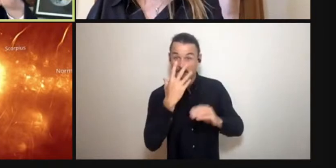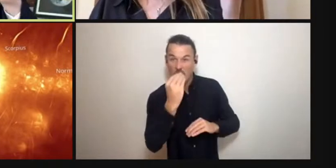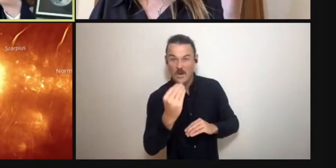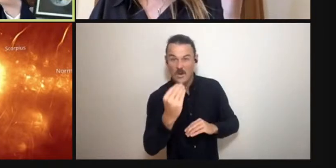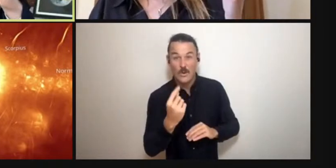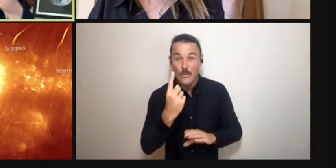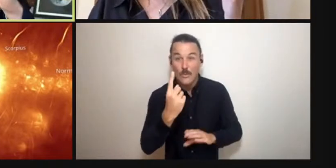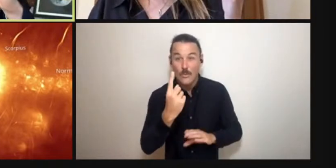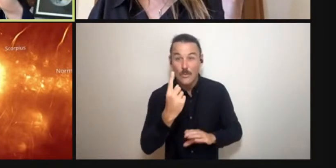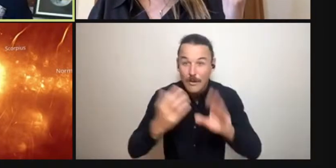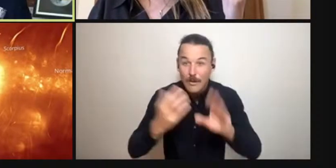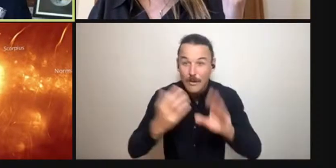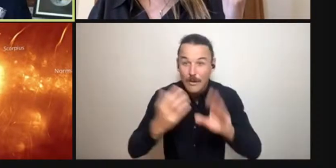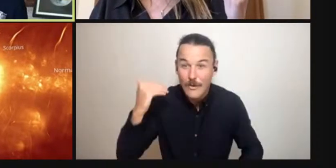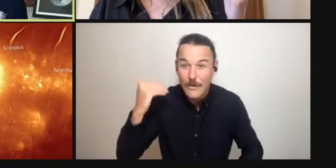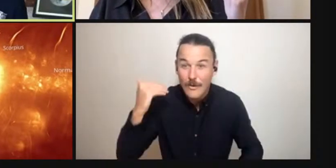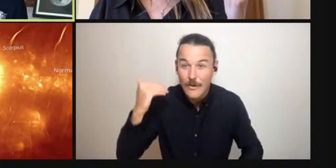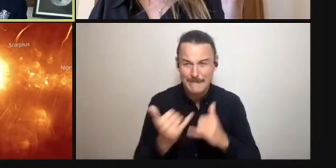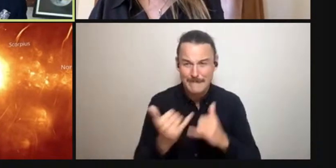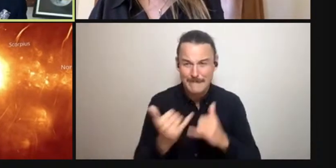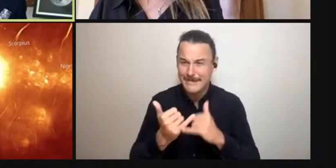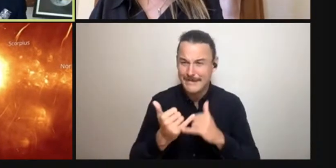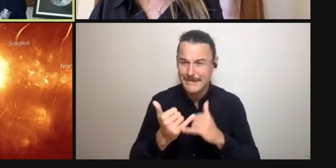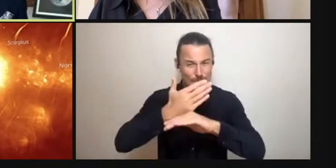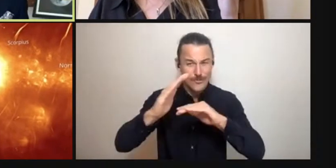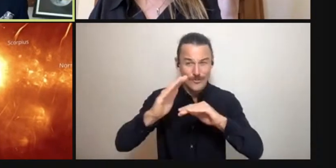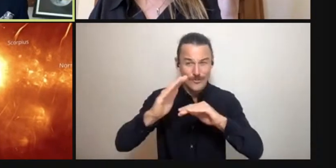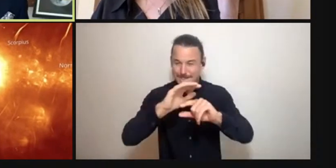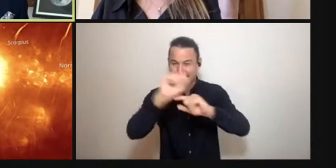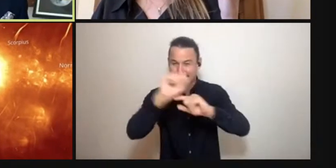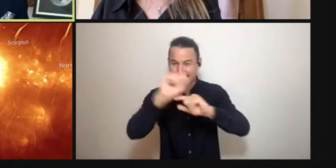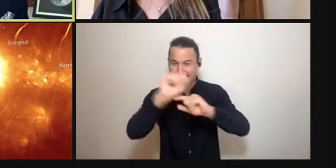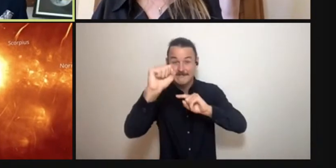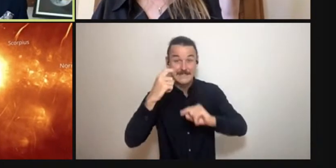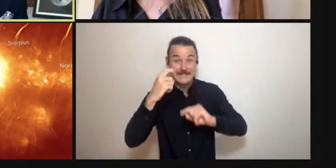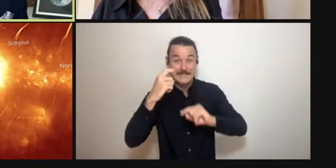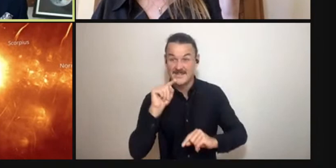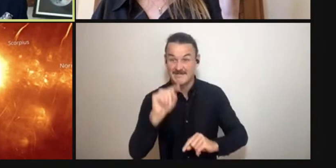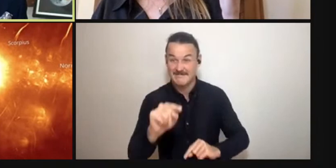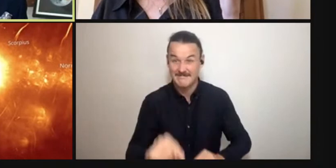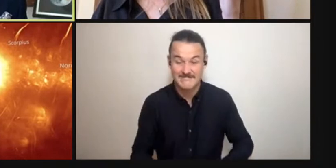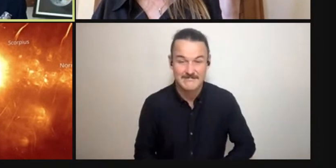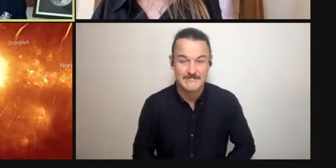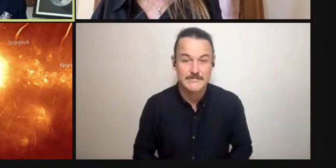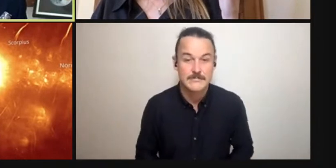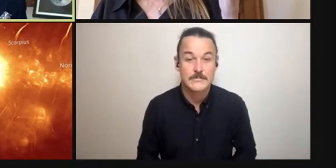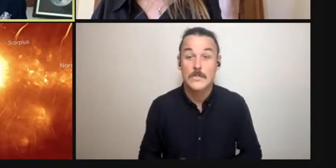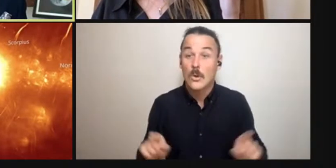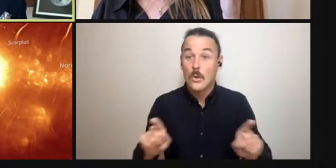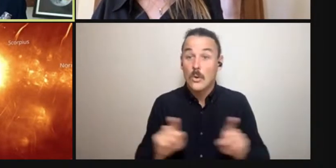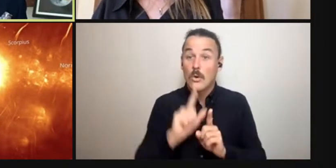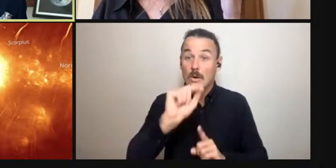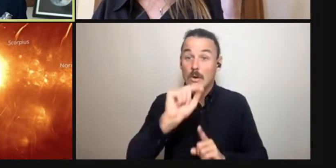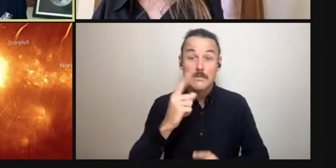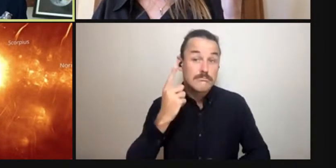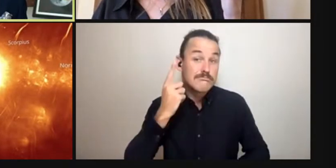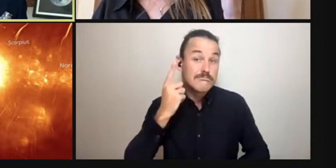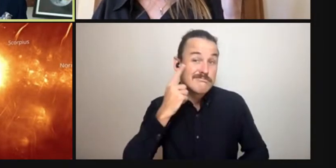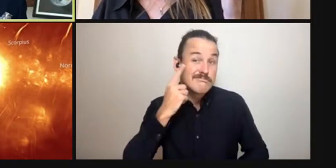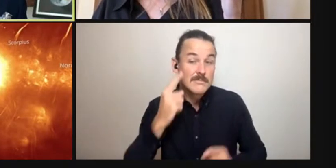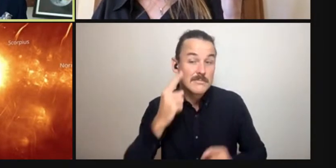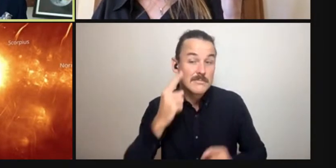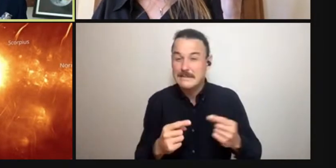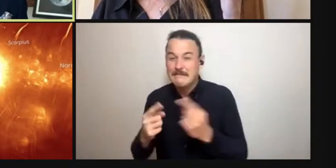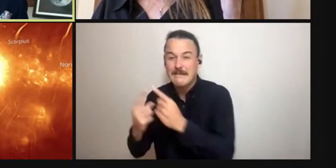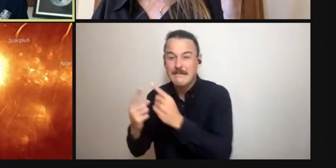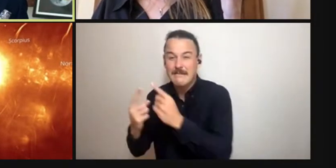result. Okay, so we can also look at slightly different kinds of wavelengths